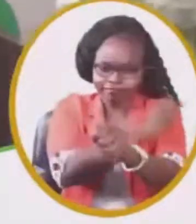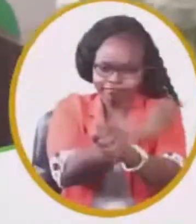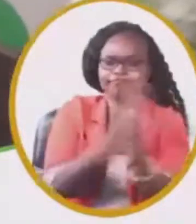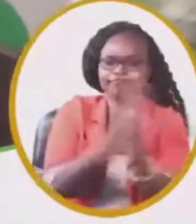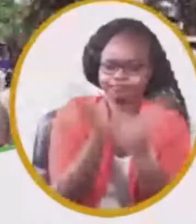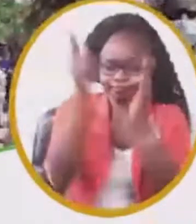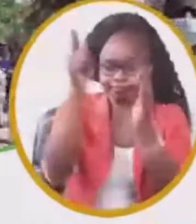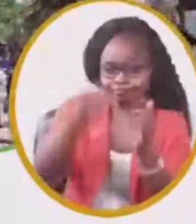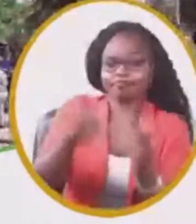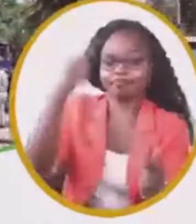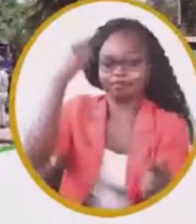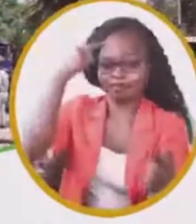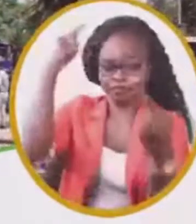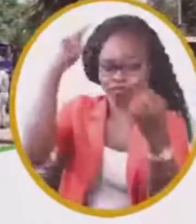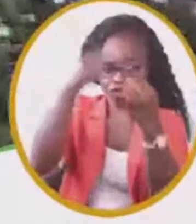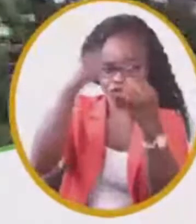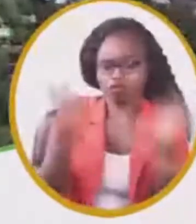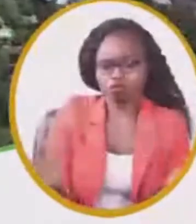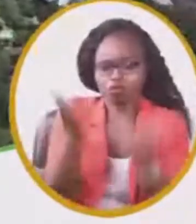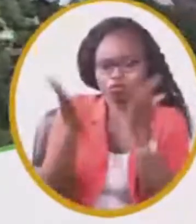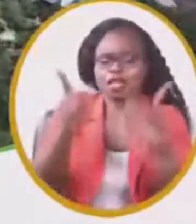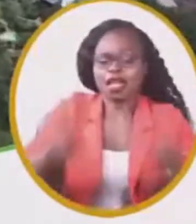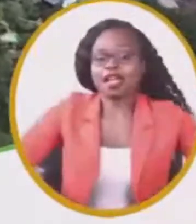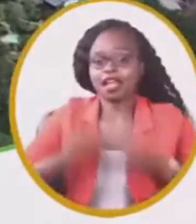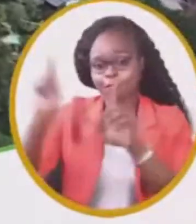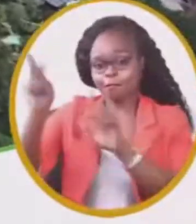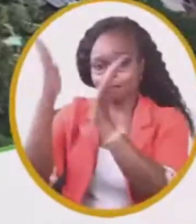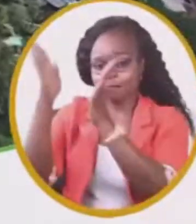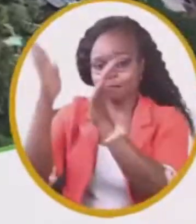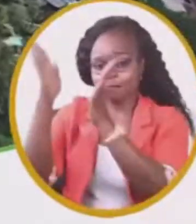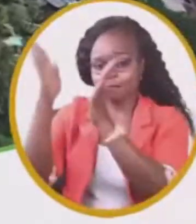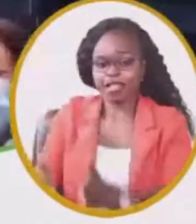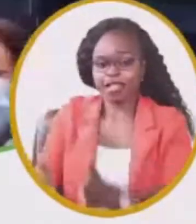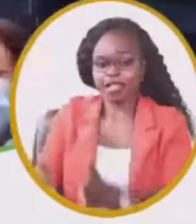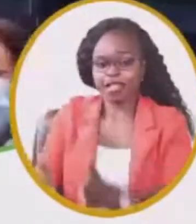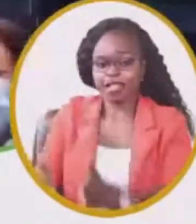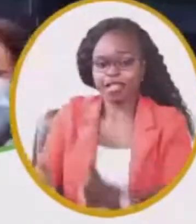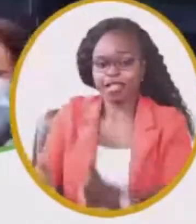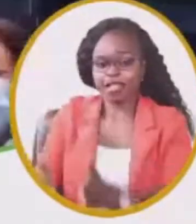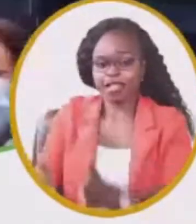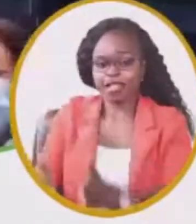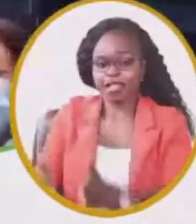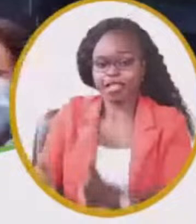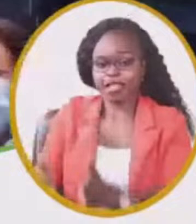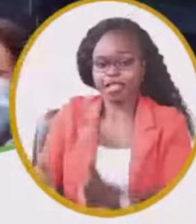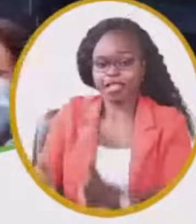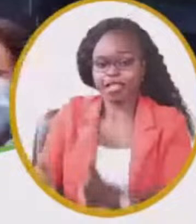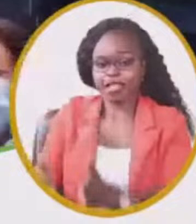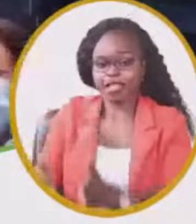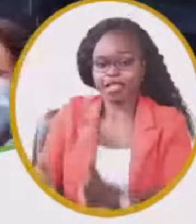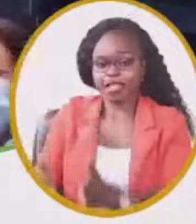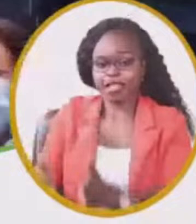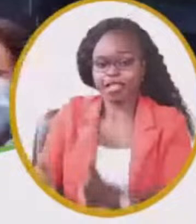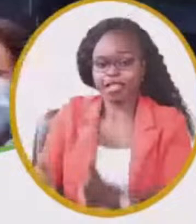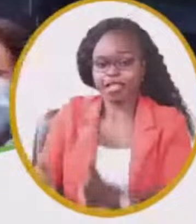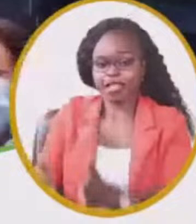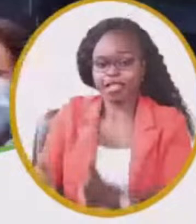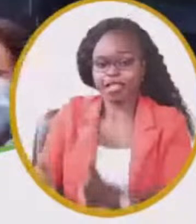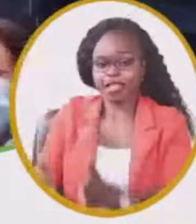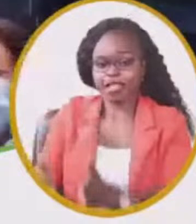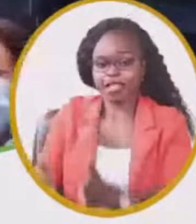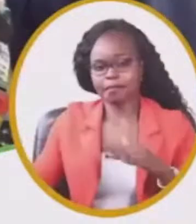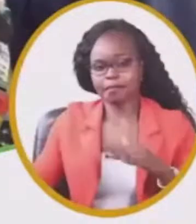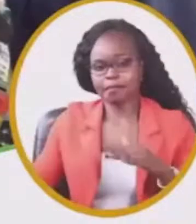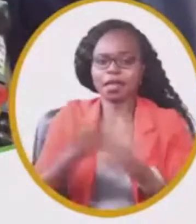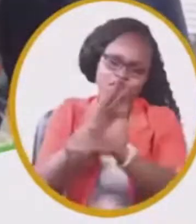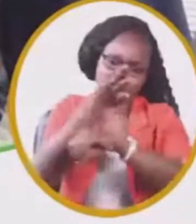authority's mandate is to enforce the Act with the objective of enhancing the welfare of the people of Kenya by promoting and protecting effective